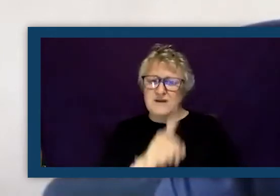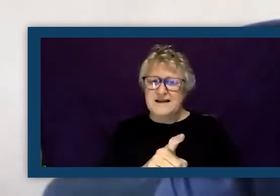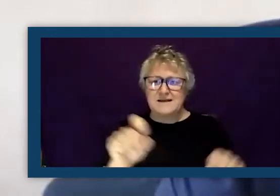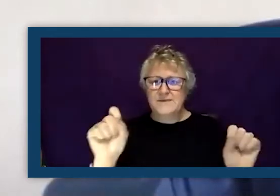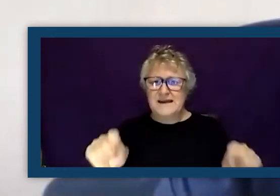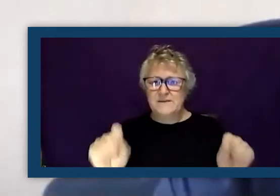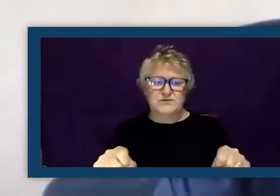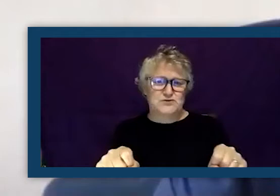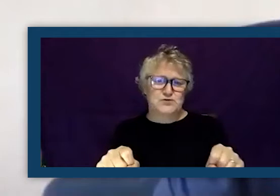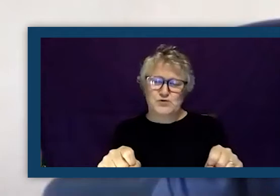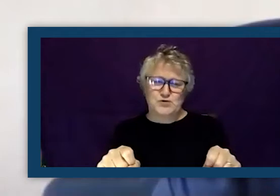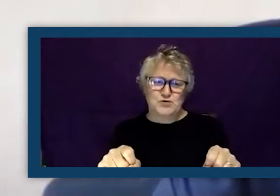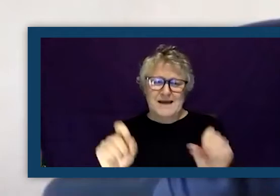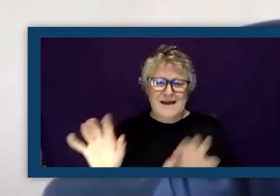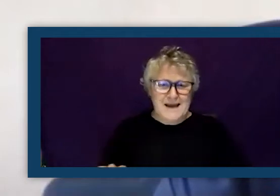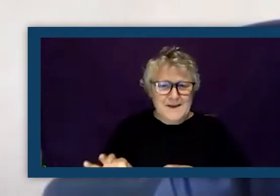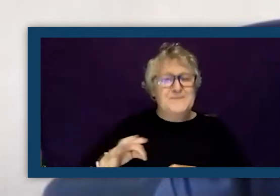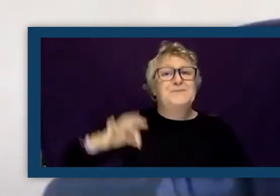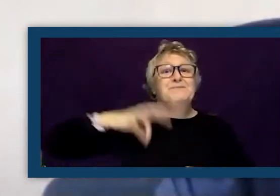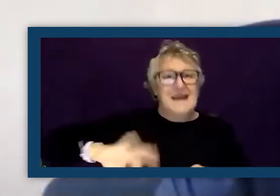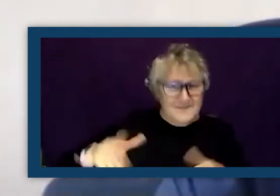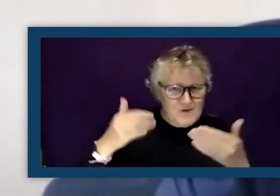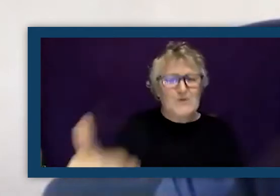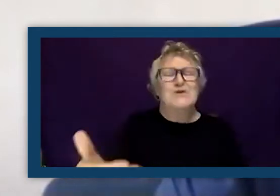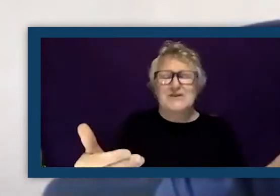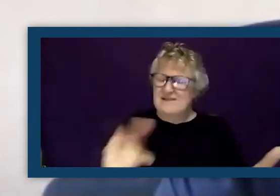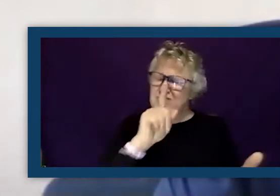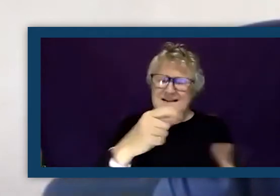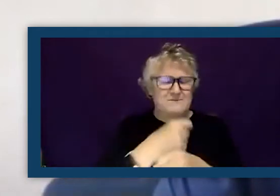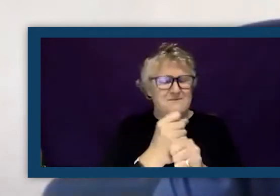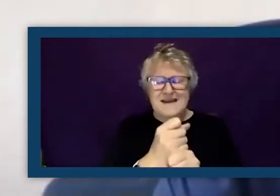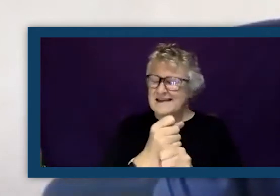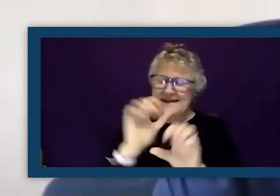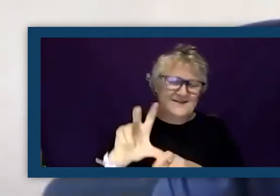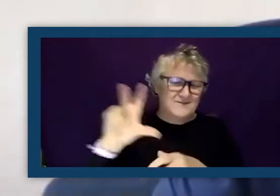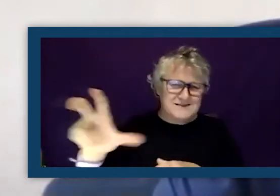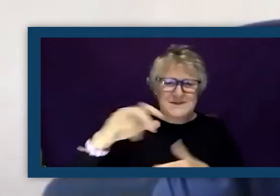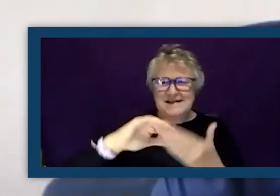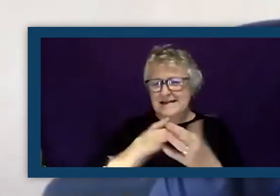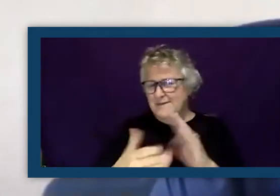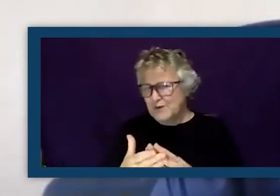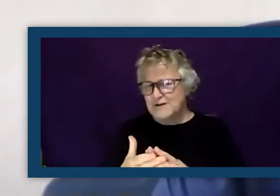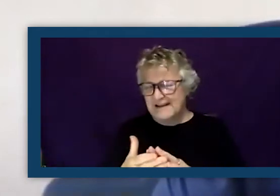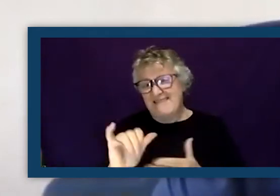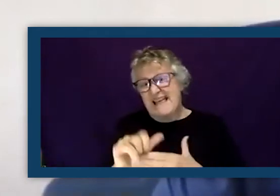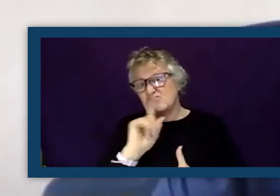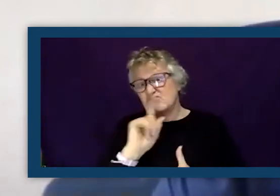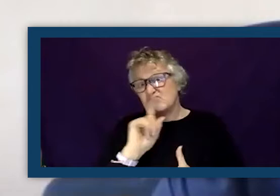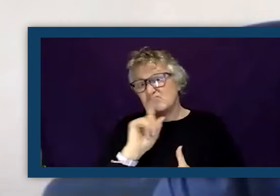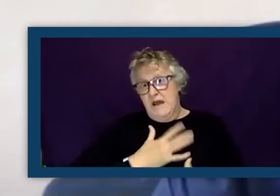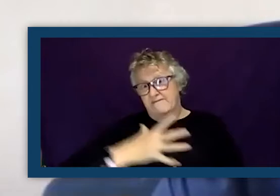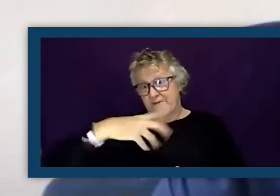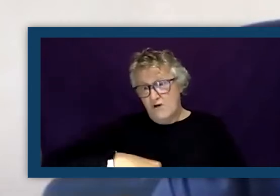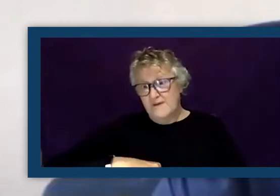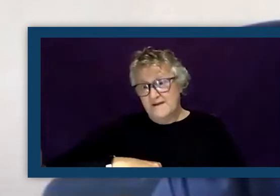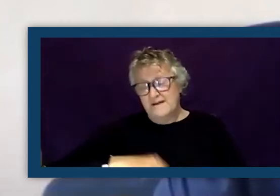just been so amazing. And that's that investment, community investment is really how I got involved. And it's what I